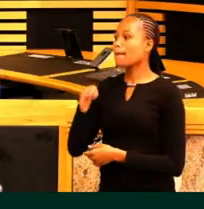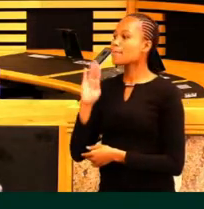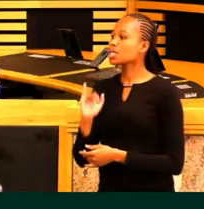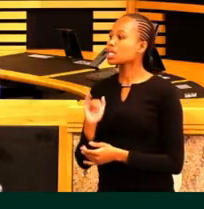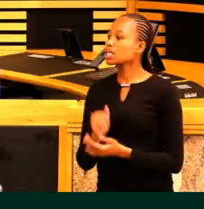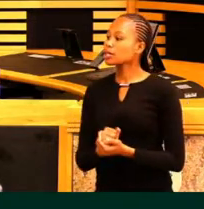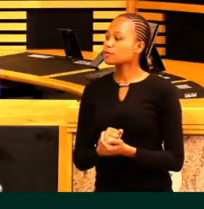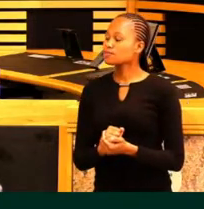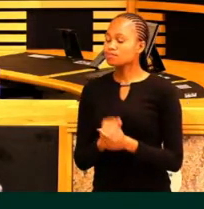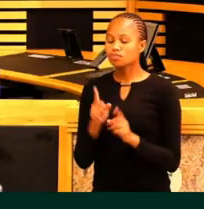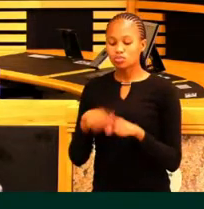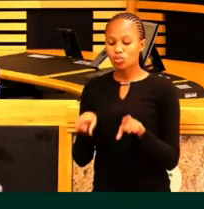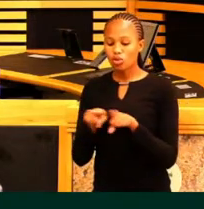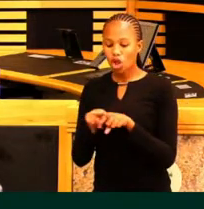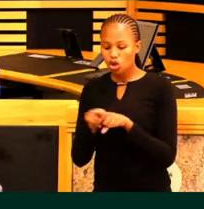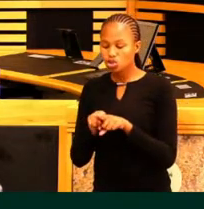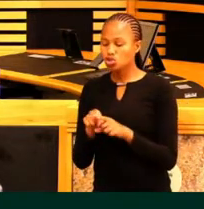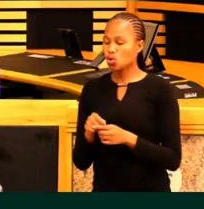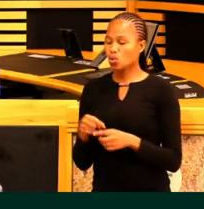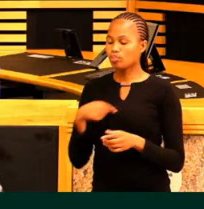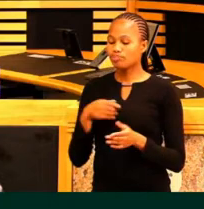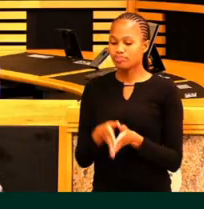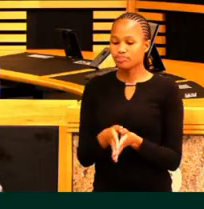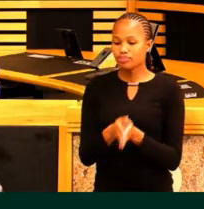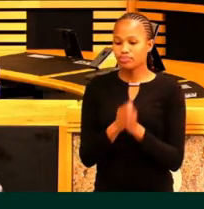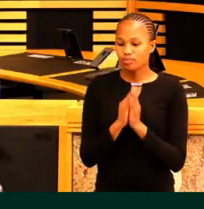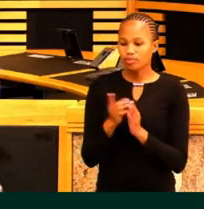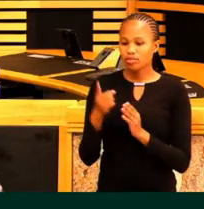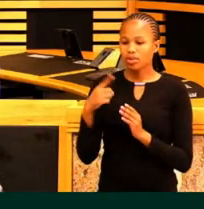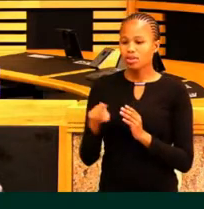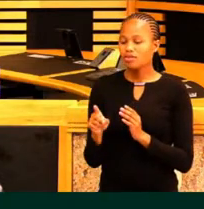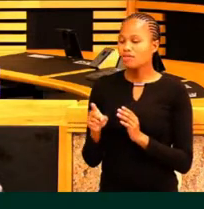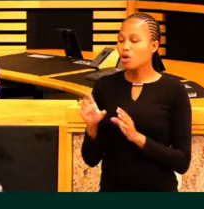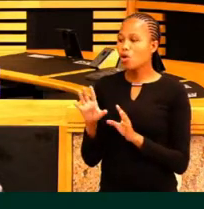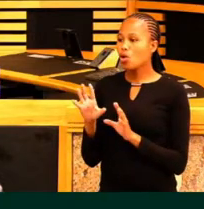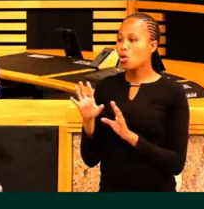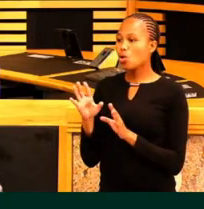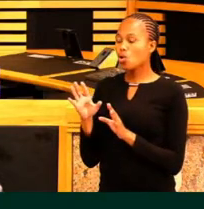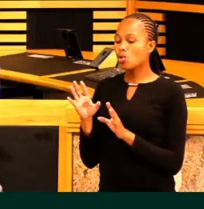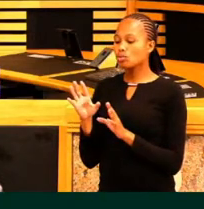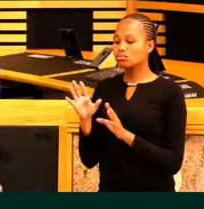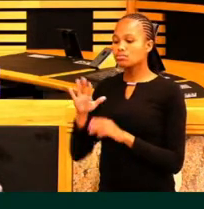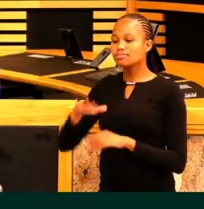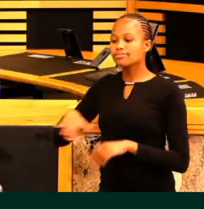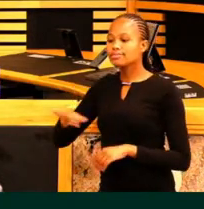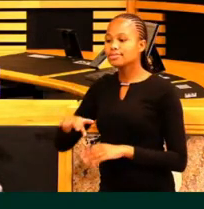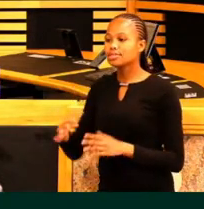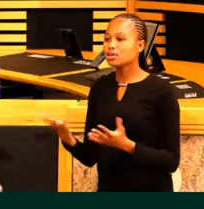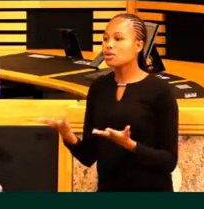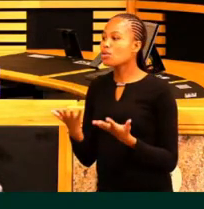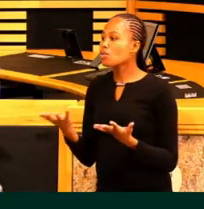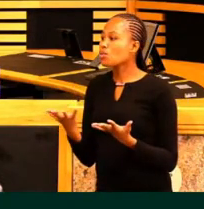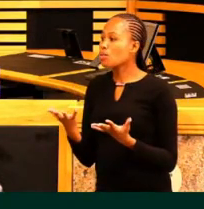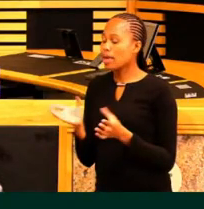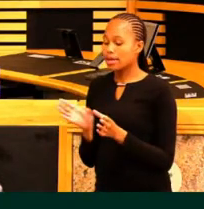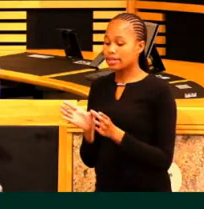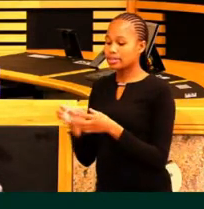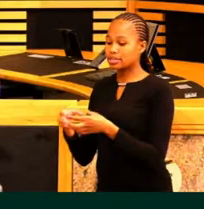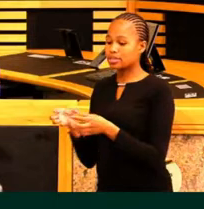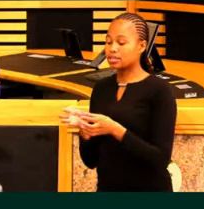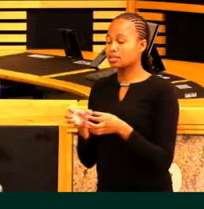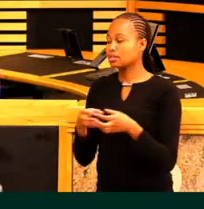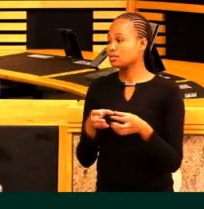also we are asking for a facilities sections at centers